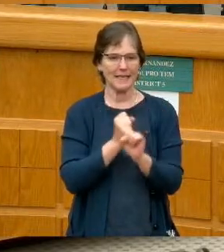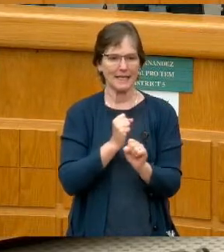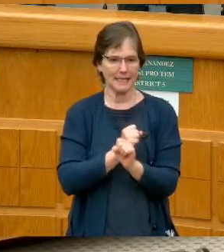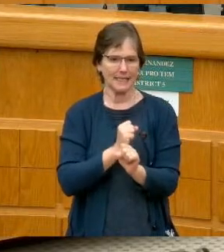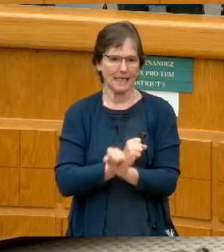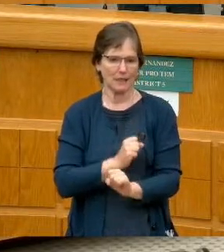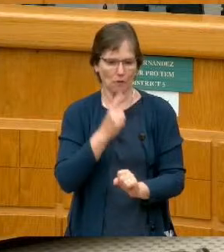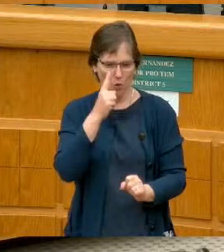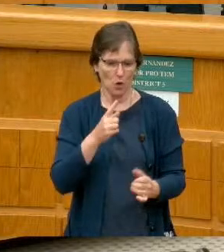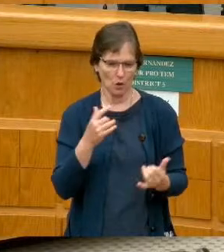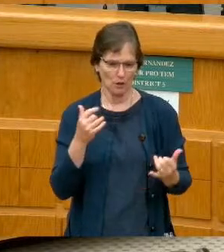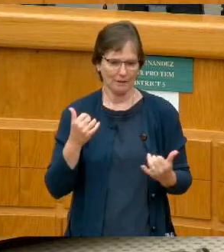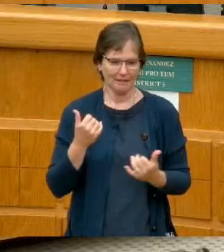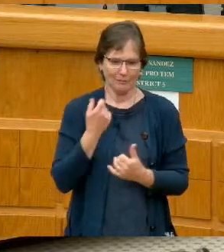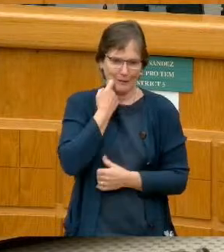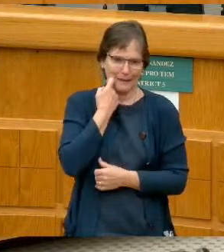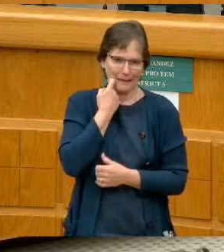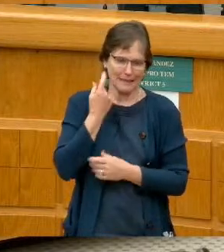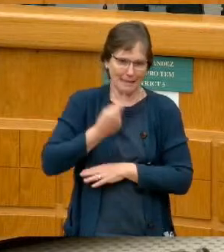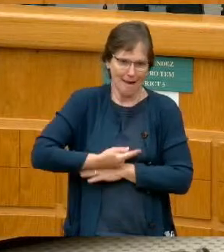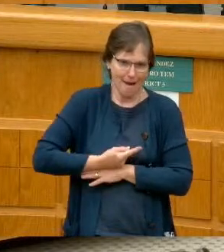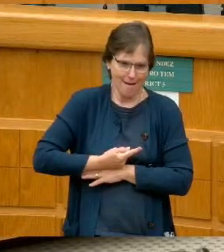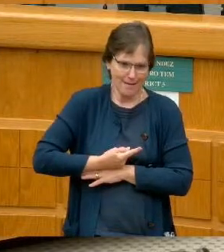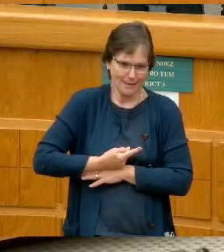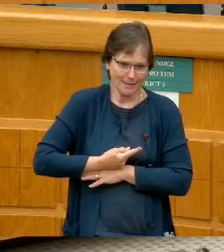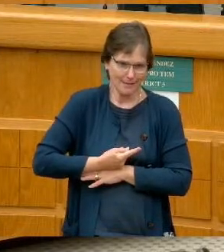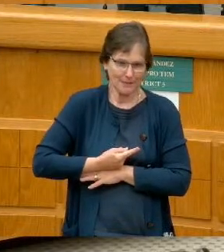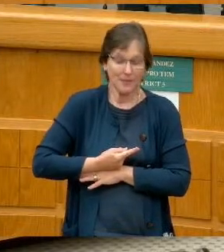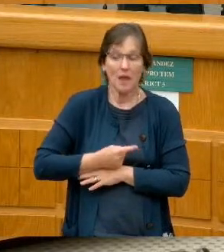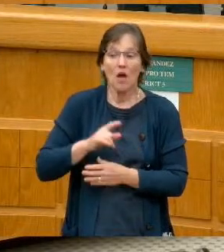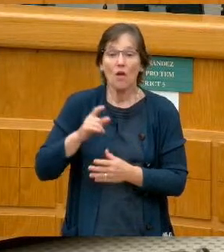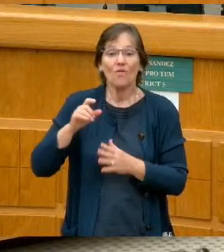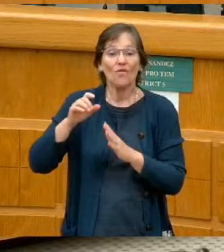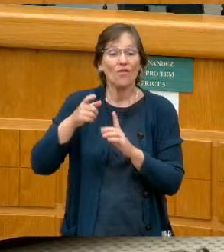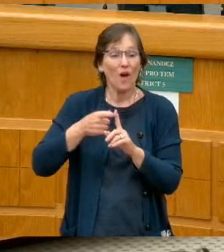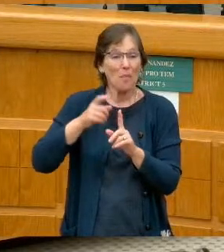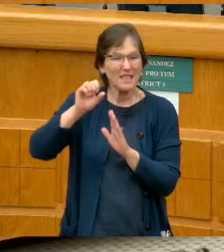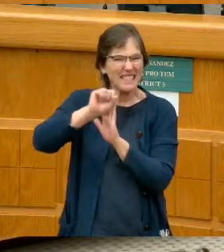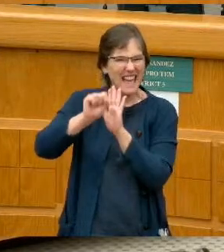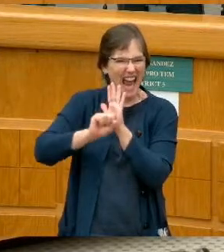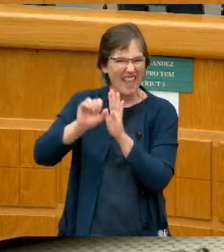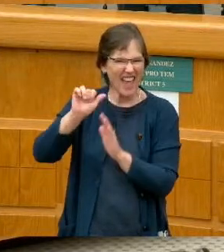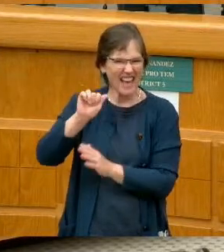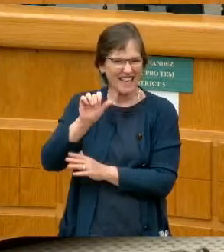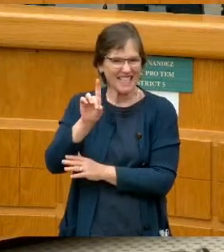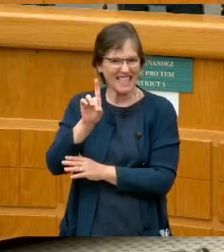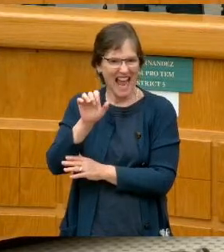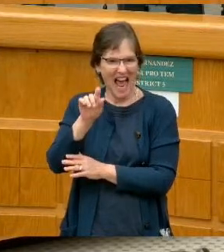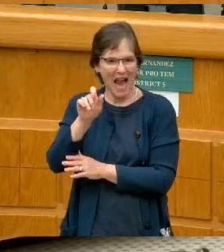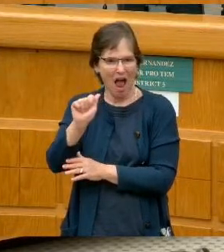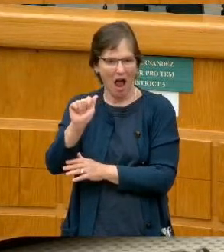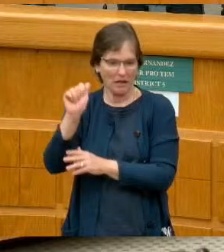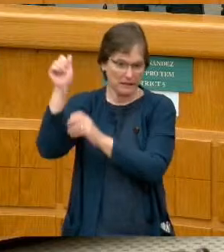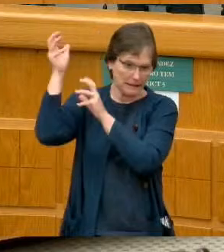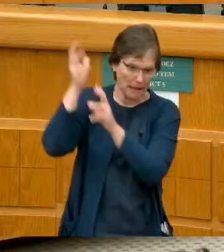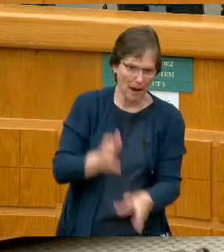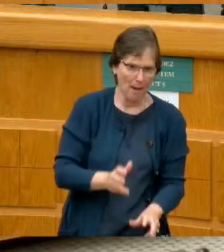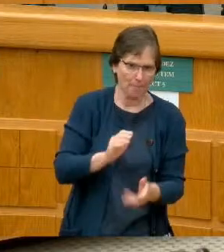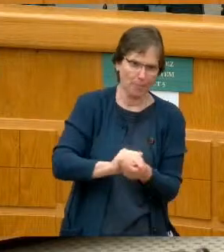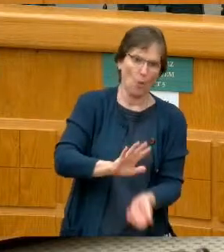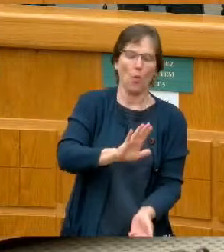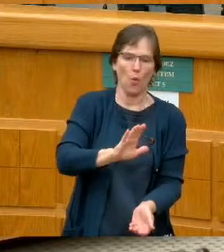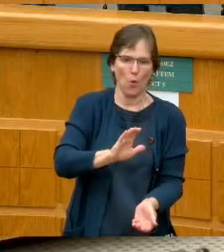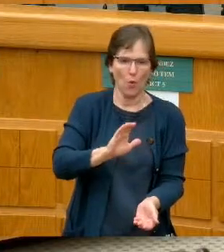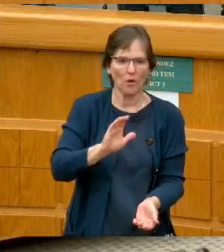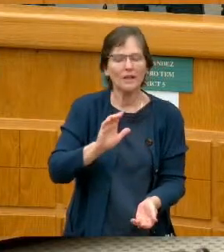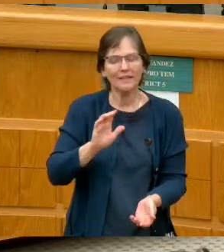the decline, and the data dumps are getting smaller, so that means they're either catching up or there's fewer numbers to